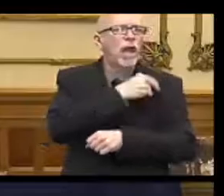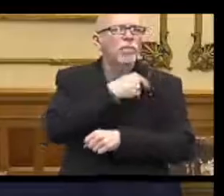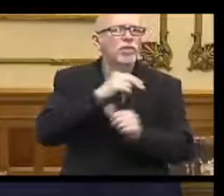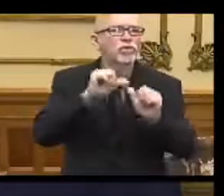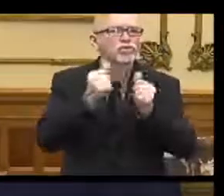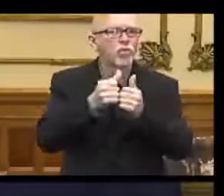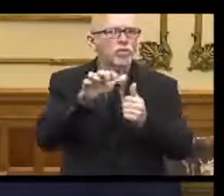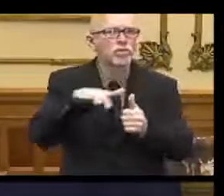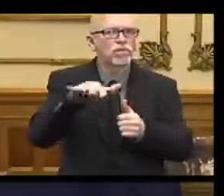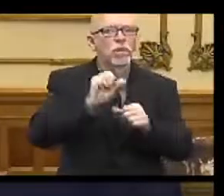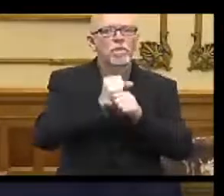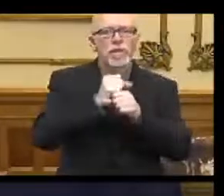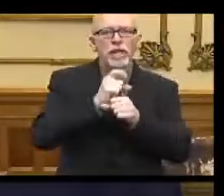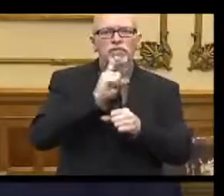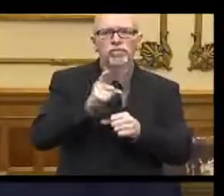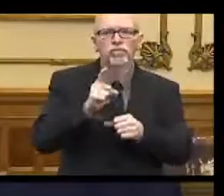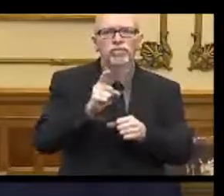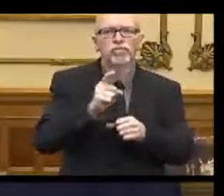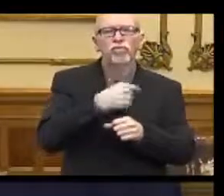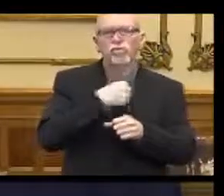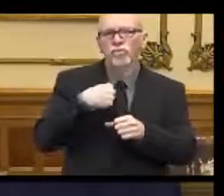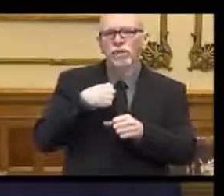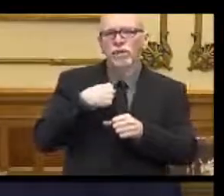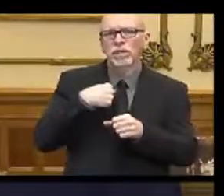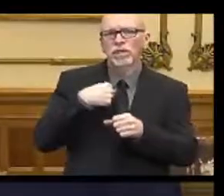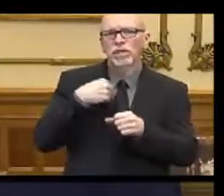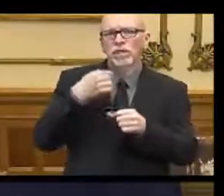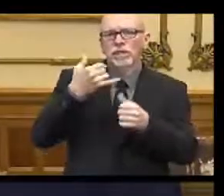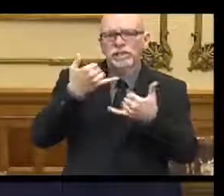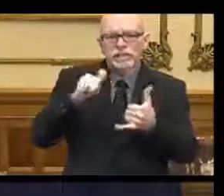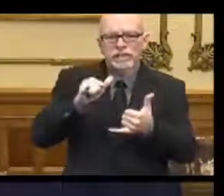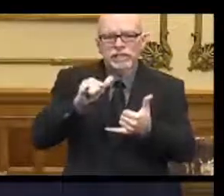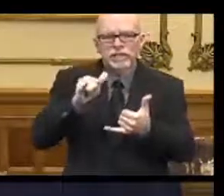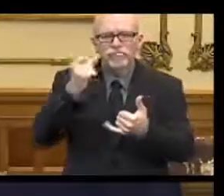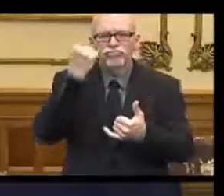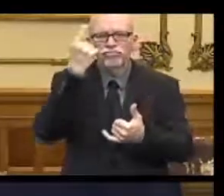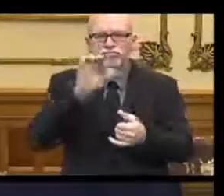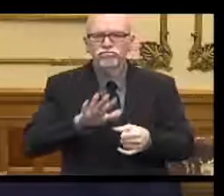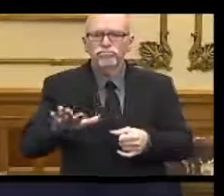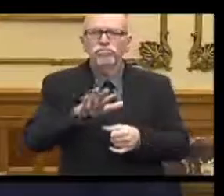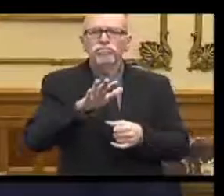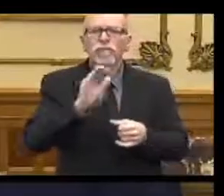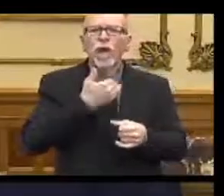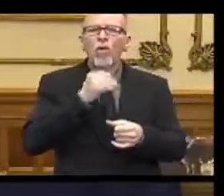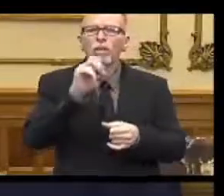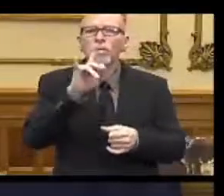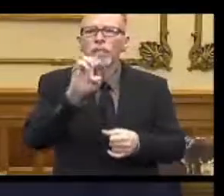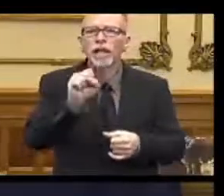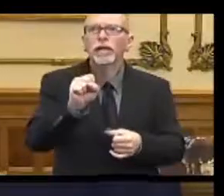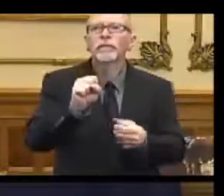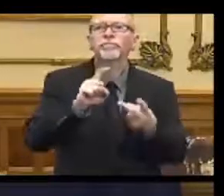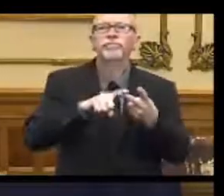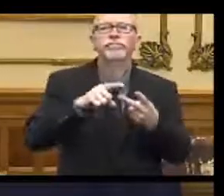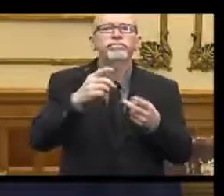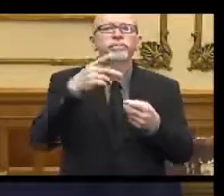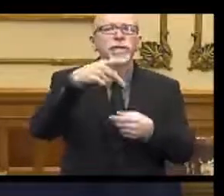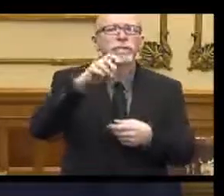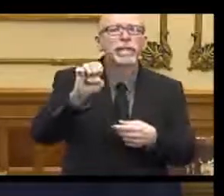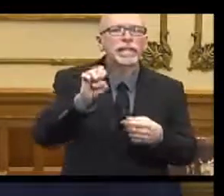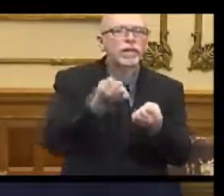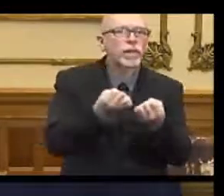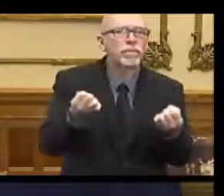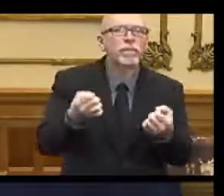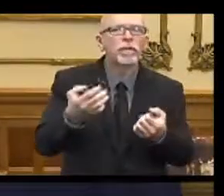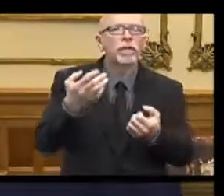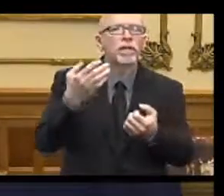make sure that we're in touch at the street level with the supply levels of PPE that may be in